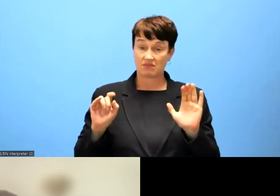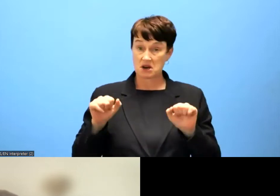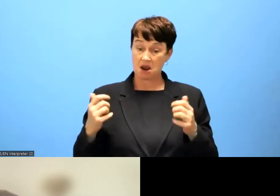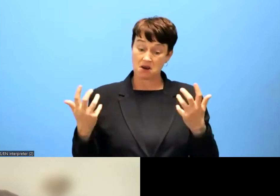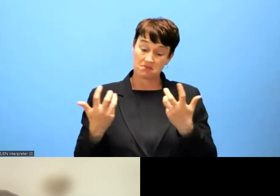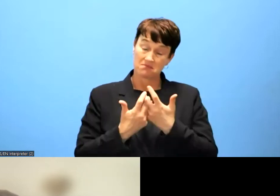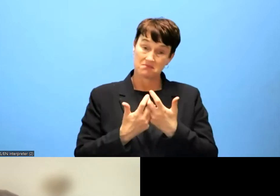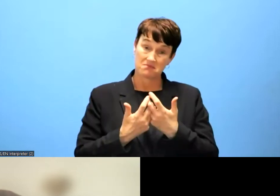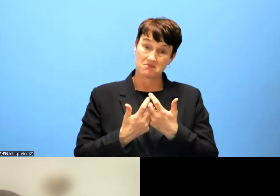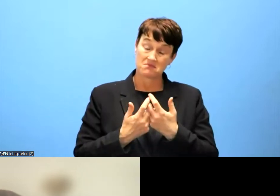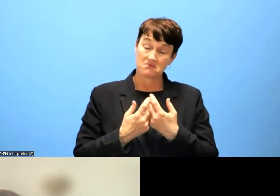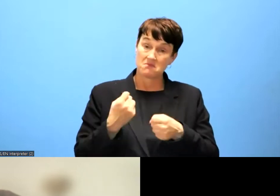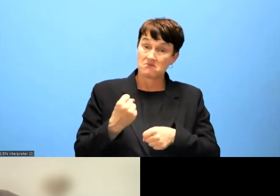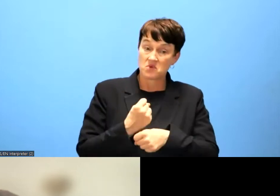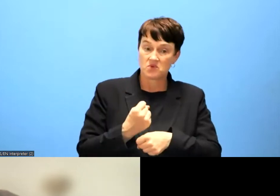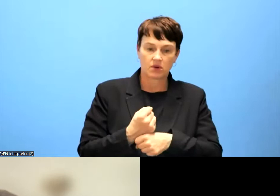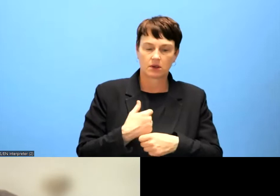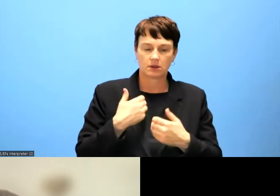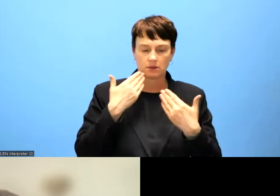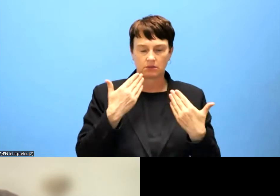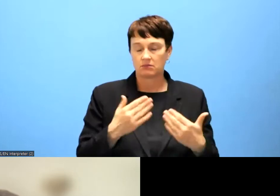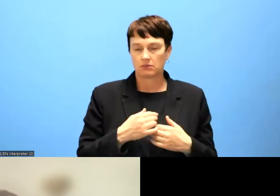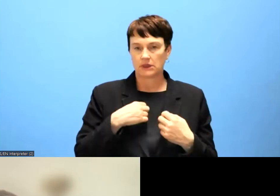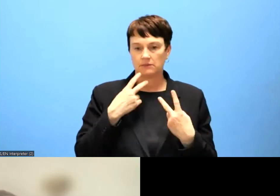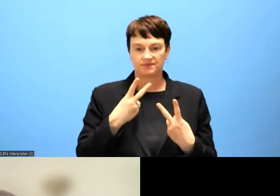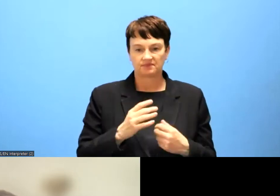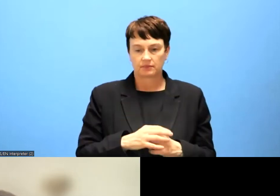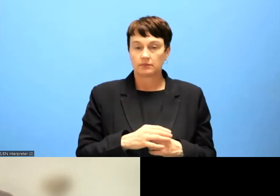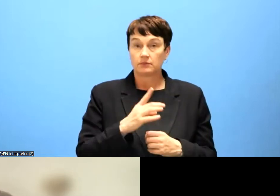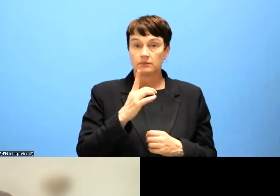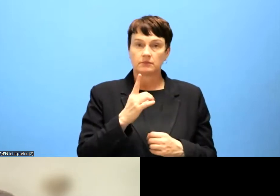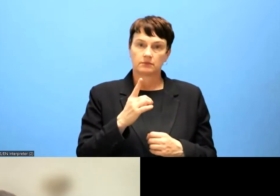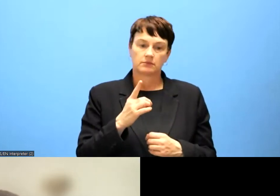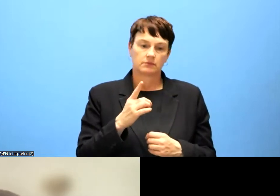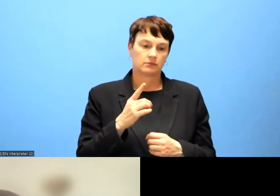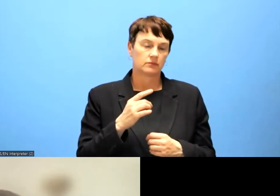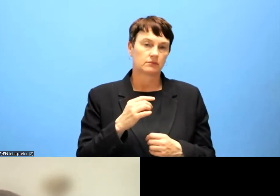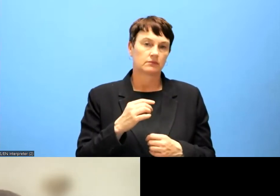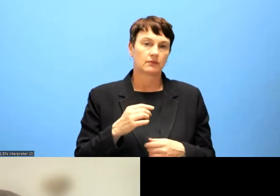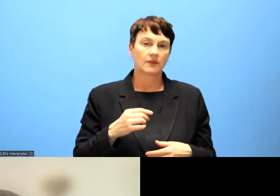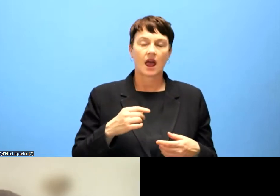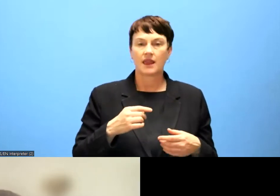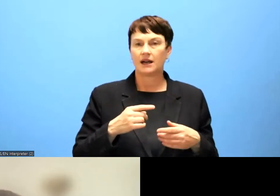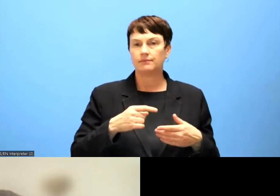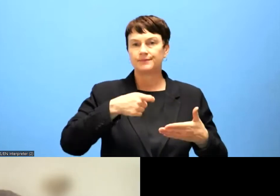think the most important things for the auditor.